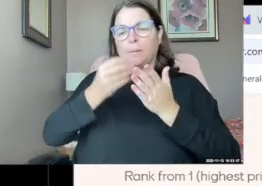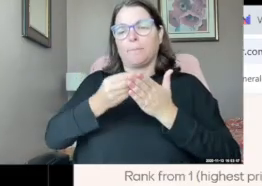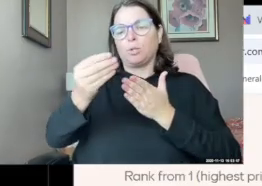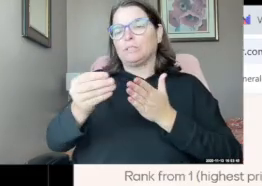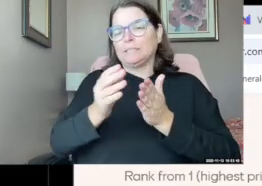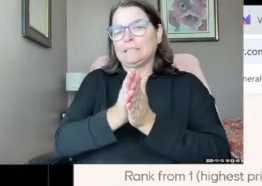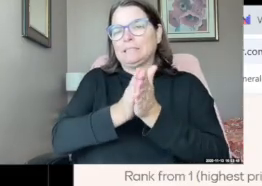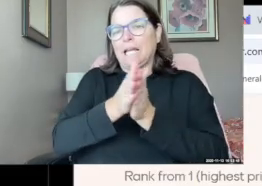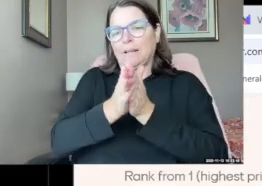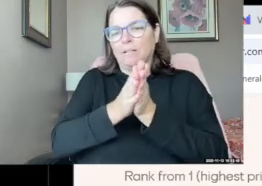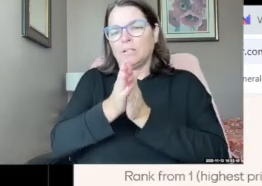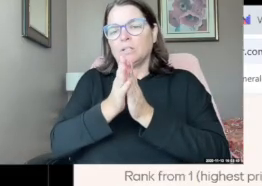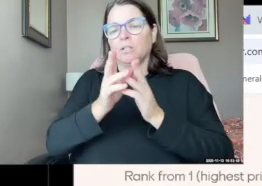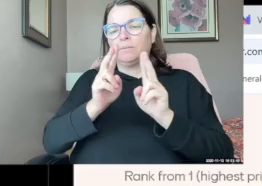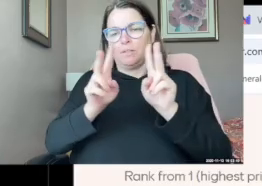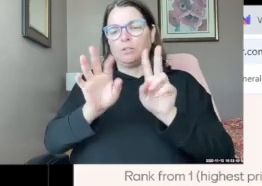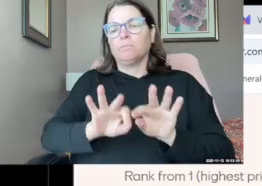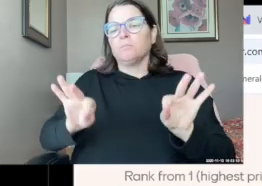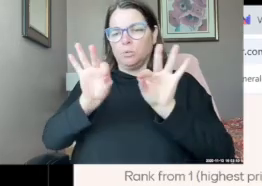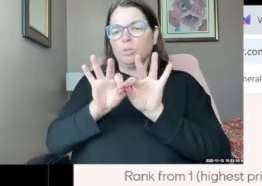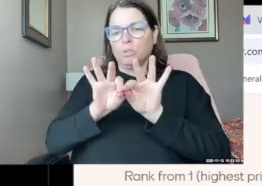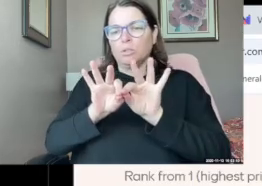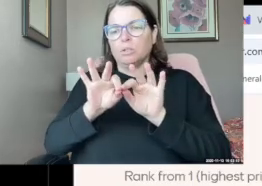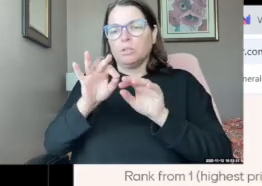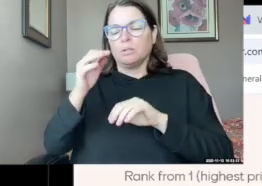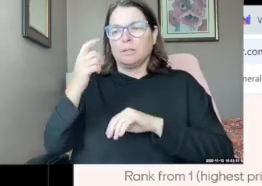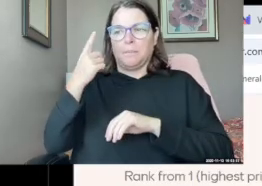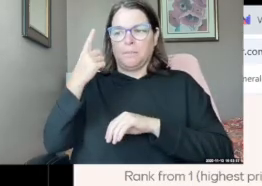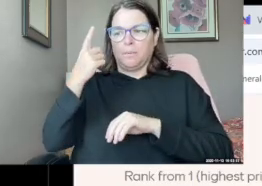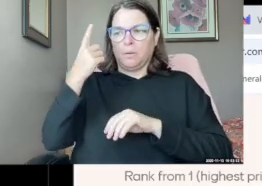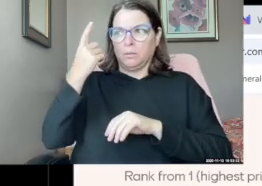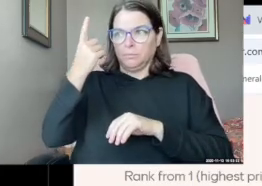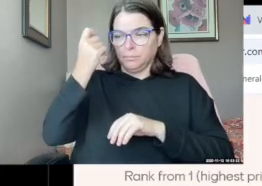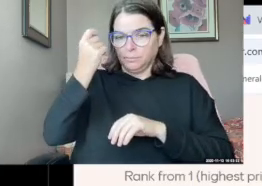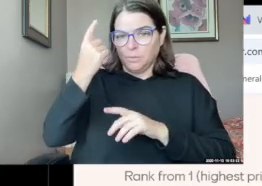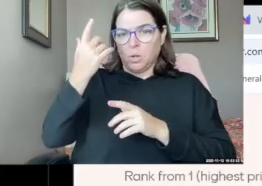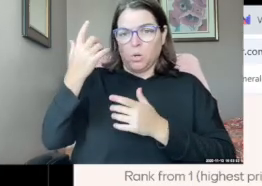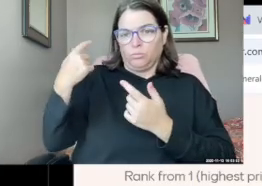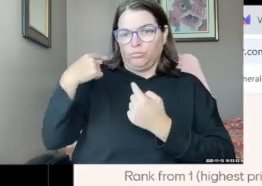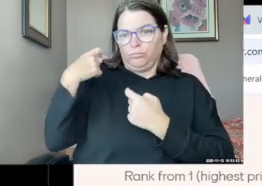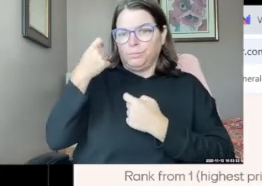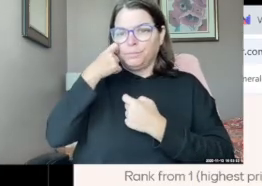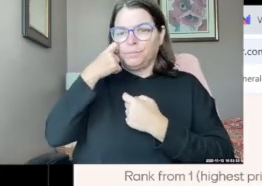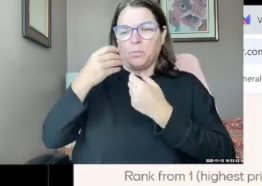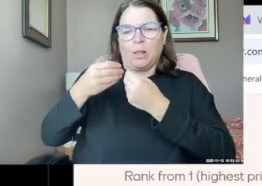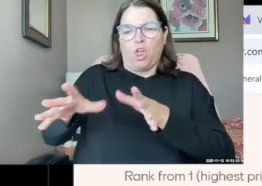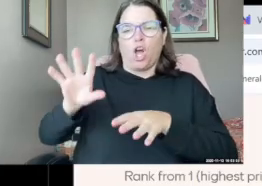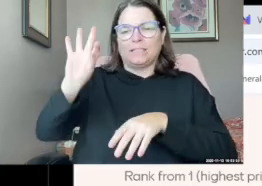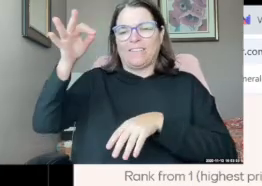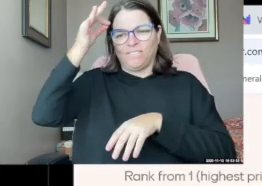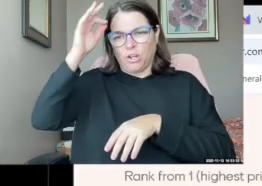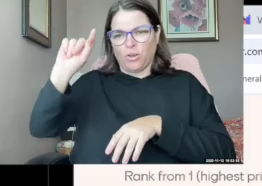I definitely consider purchase incentives to be incredibly important in light of the